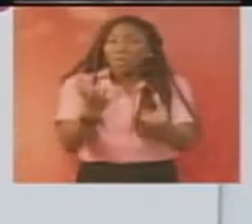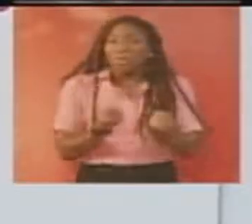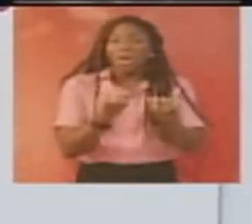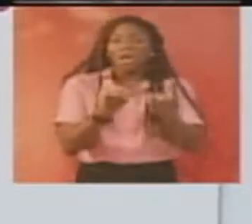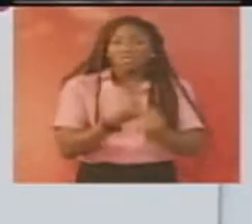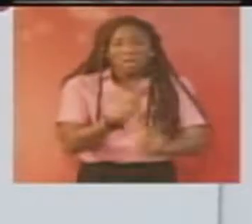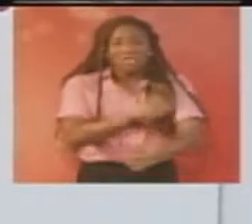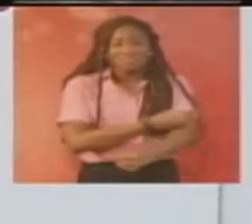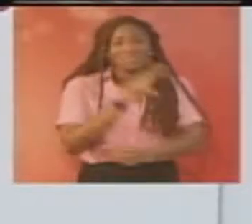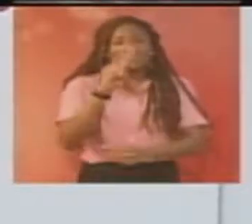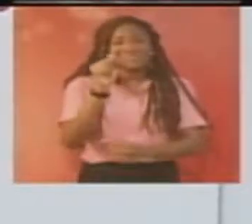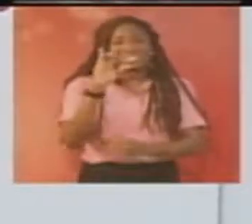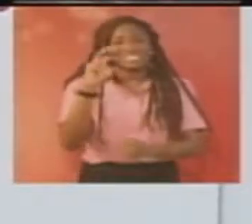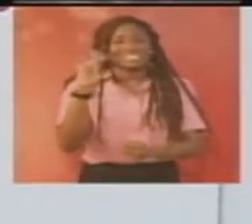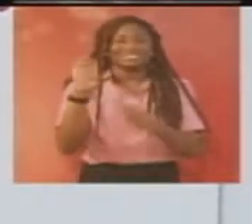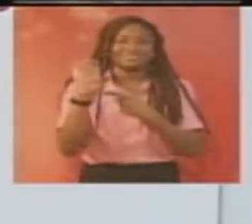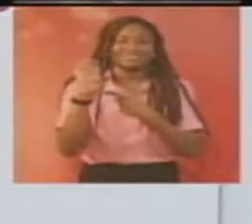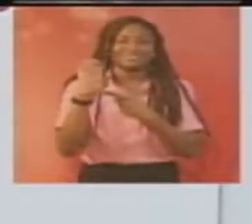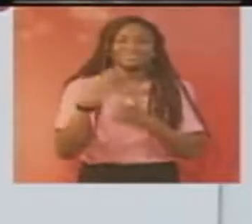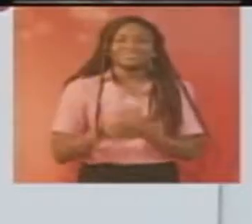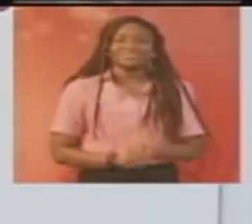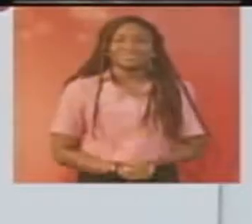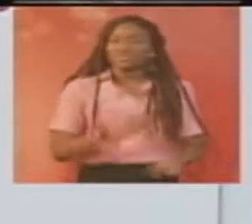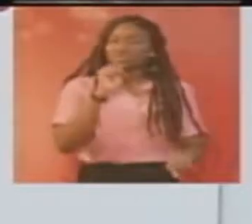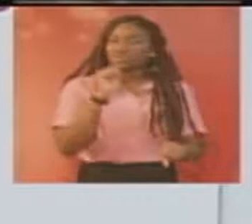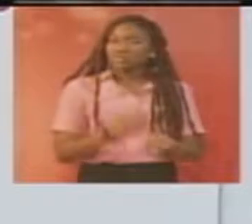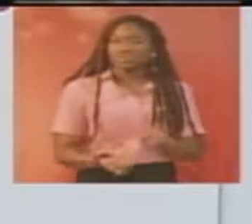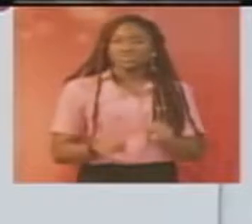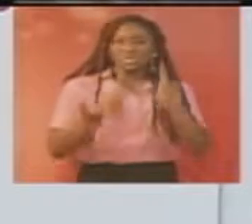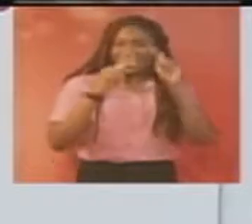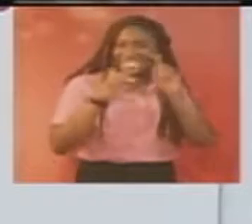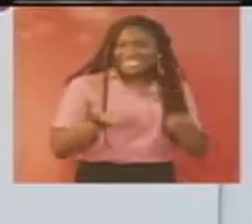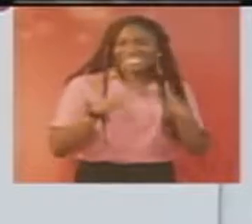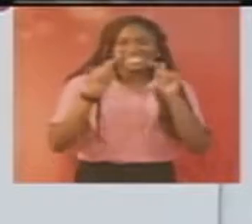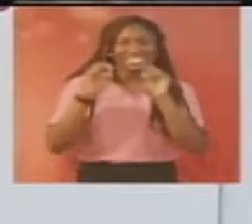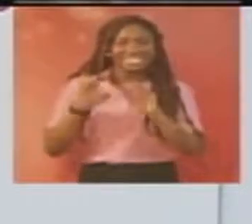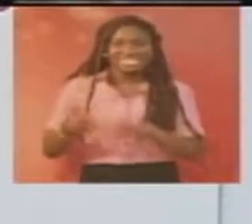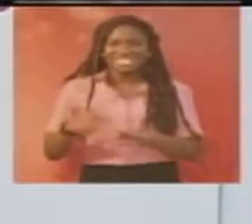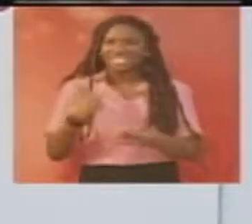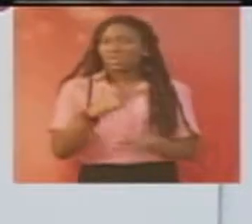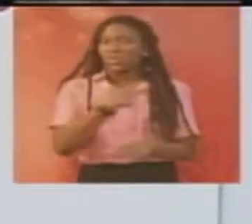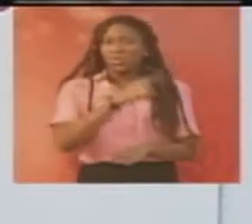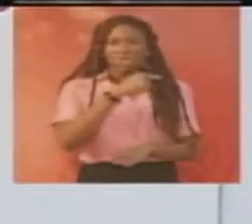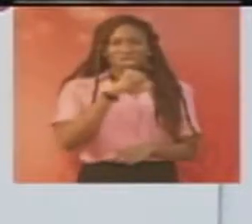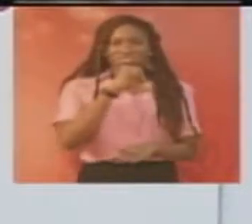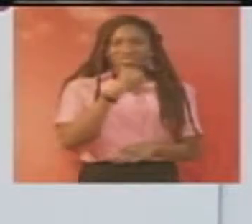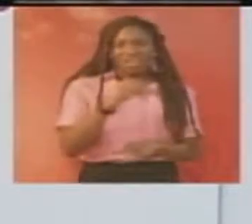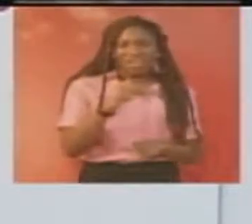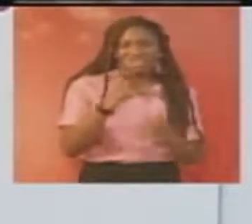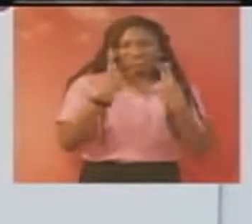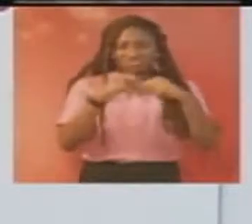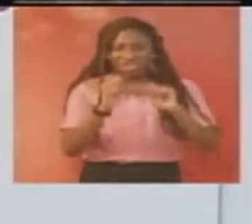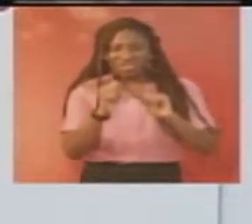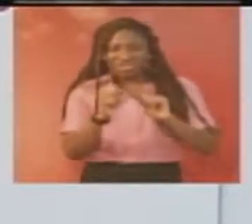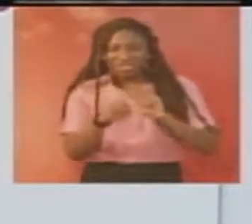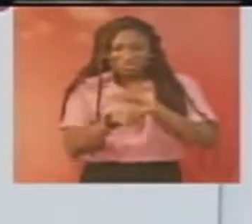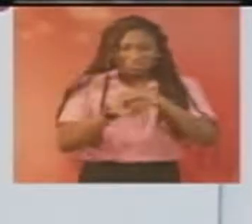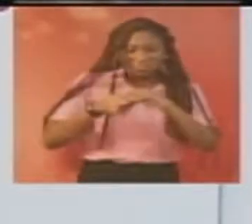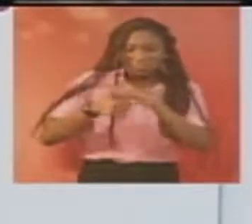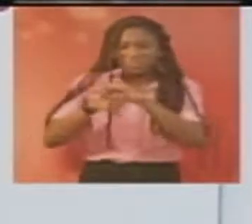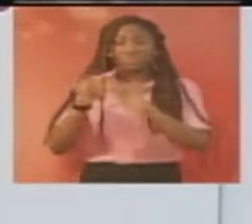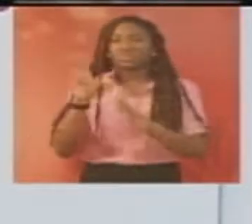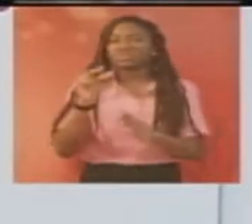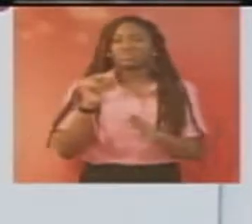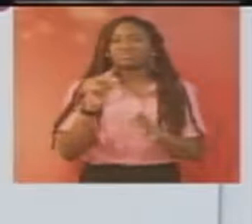in going through the steps of testing these vaccines, there have been no shortcuts taken. It's just that the whole process has been more efficient.